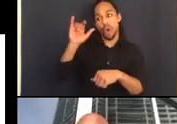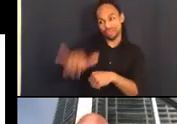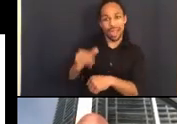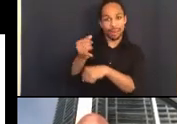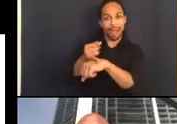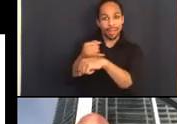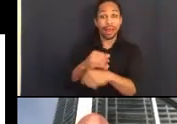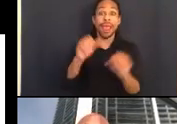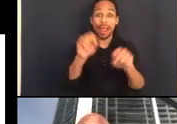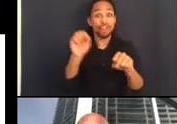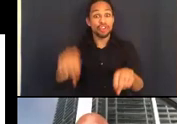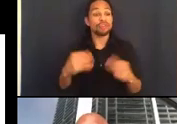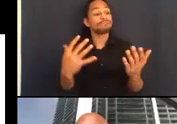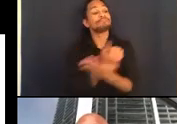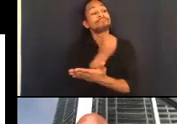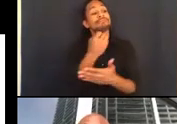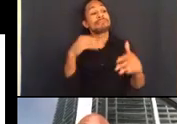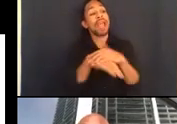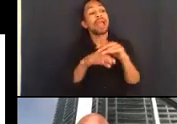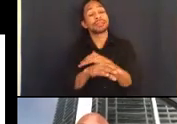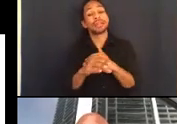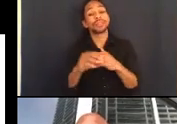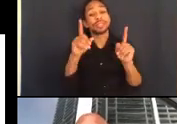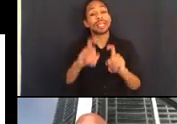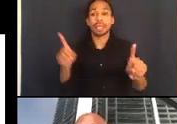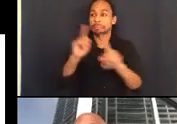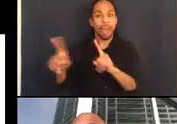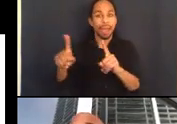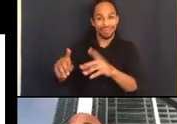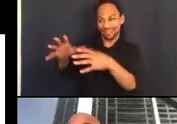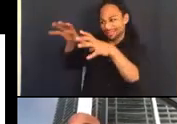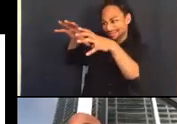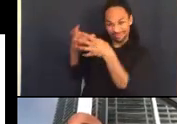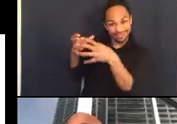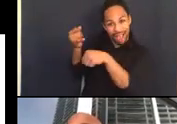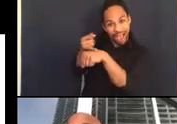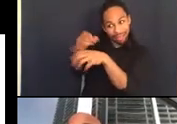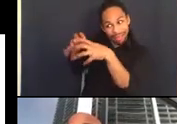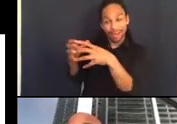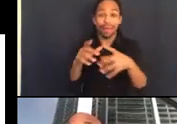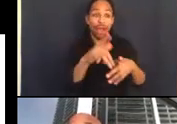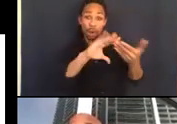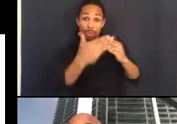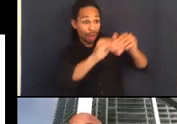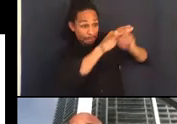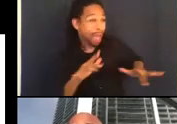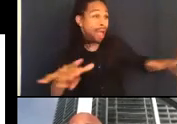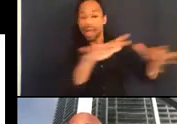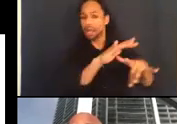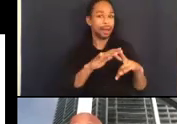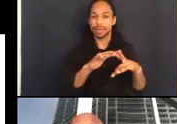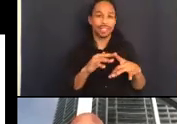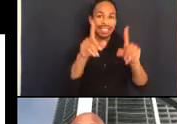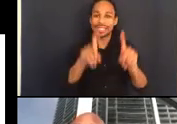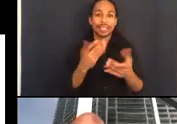to testing, whereas in the community, testing is very much not available. We wanted to test in the homeless population,